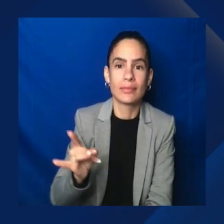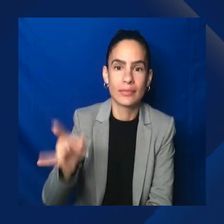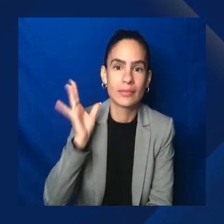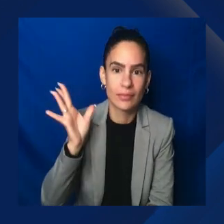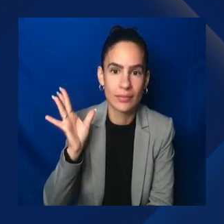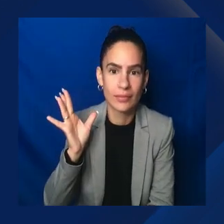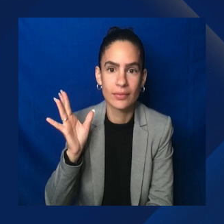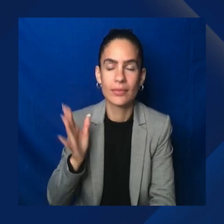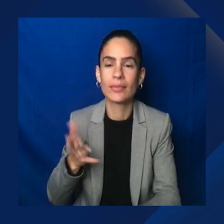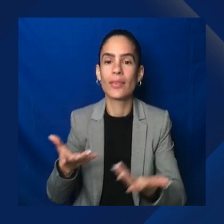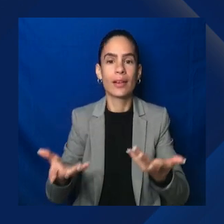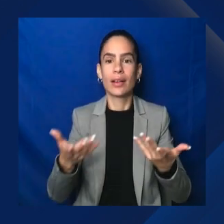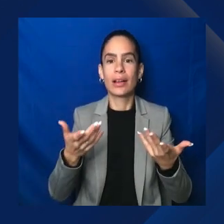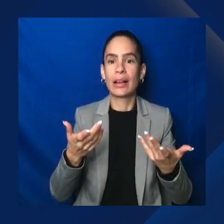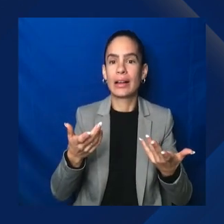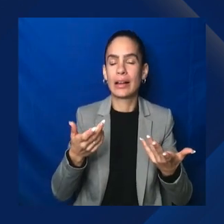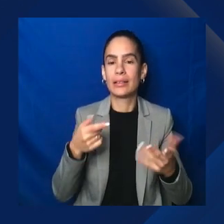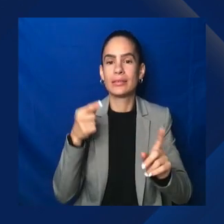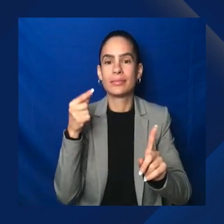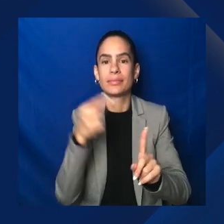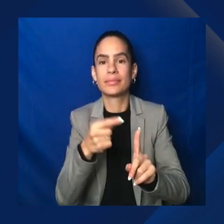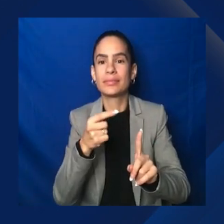of mental health